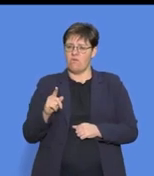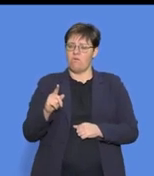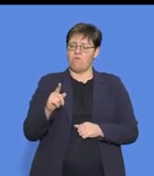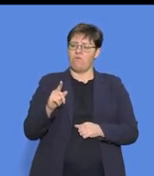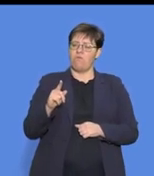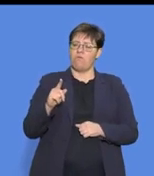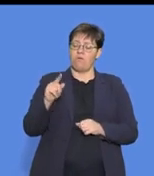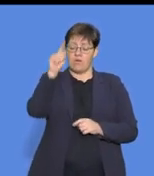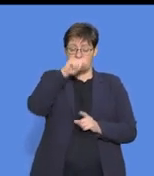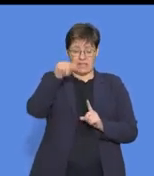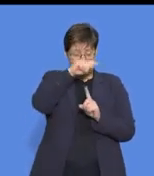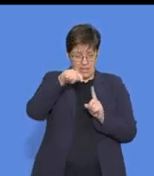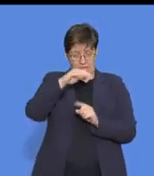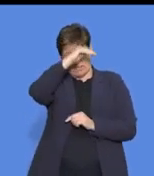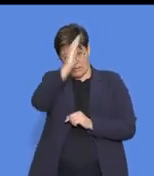alpha.